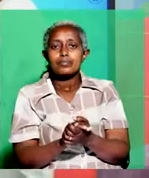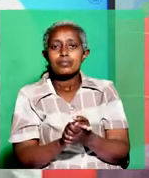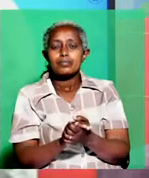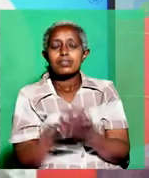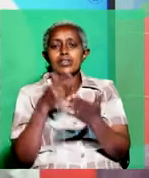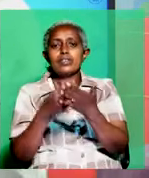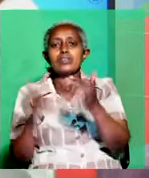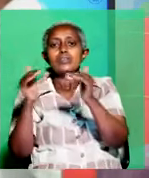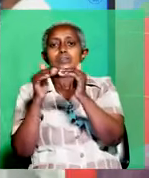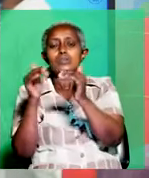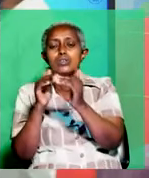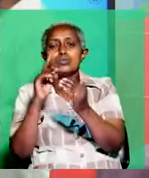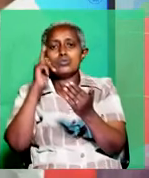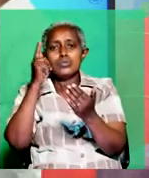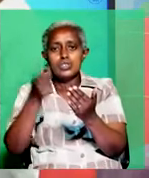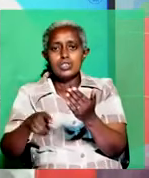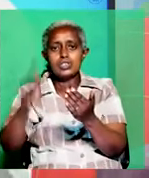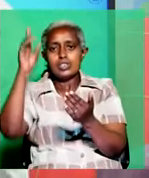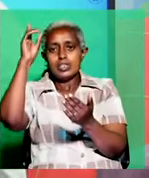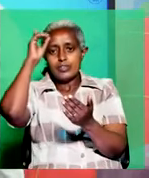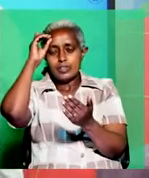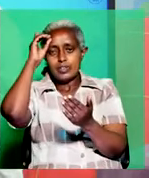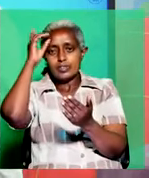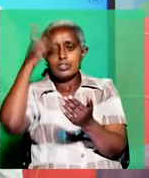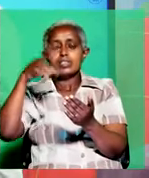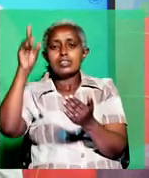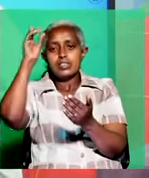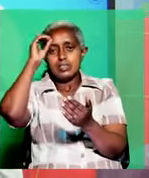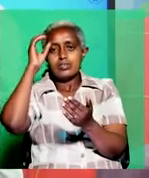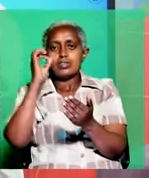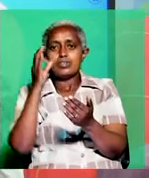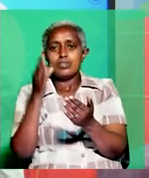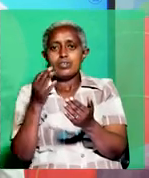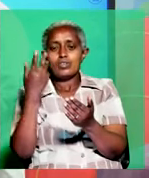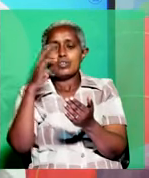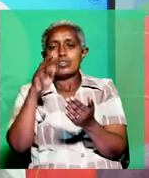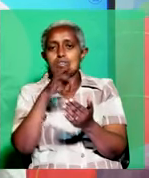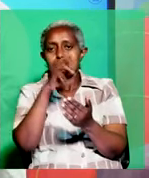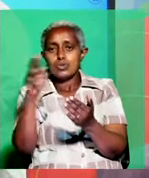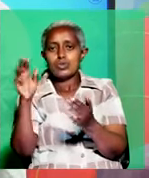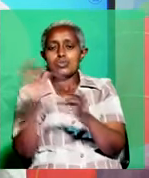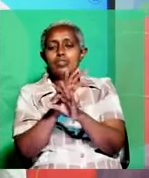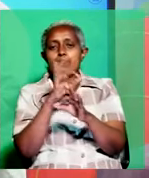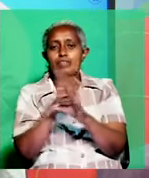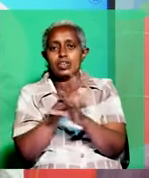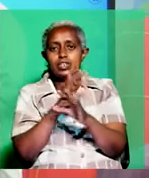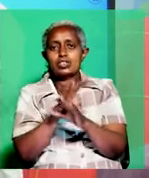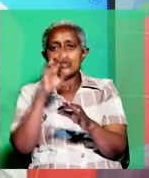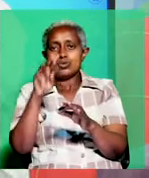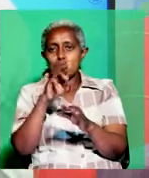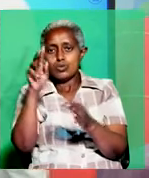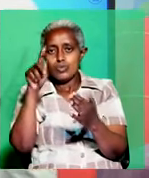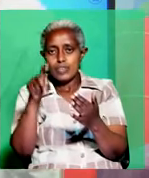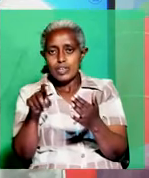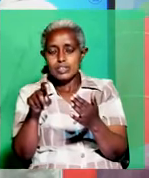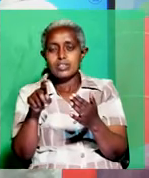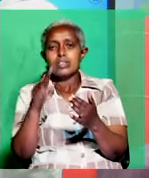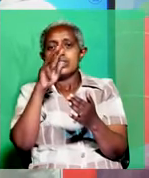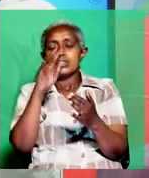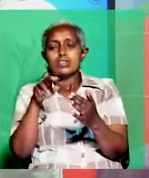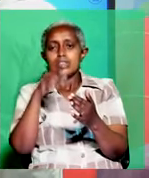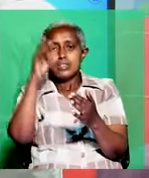this equal to g derivative, the derivative of the square root function, square root of x. The derivative of square